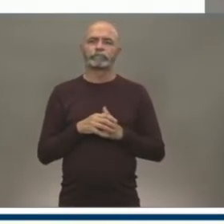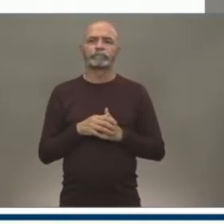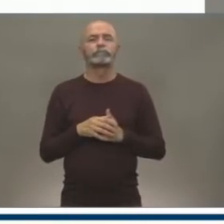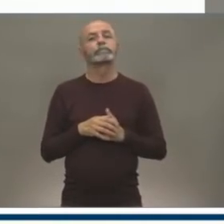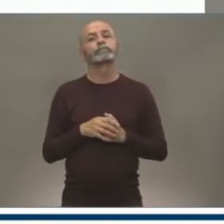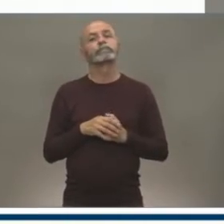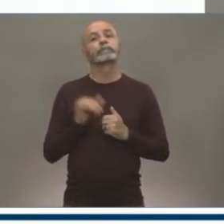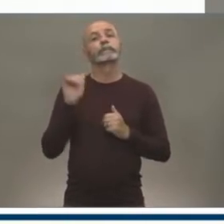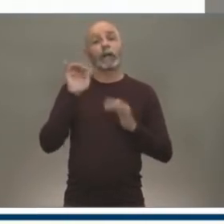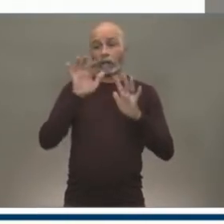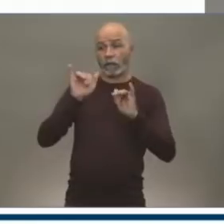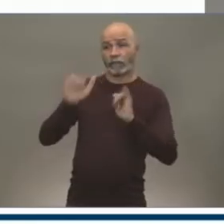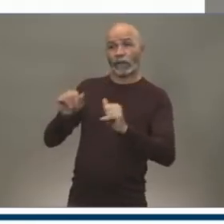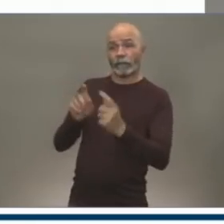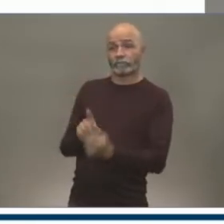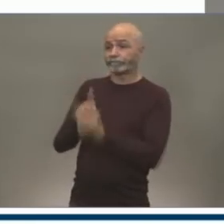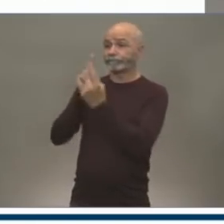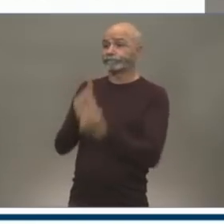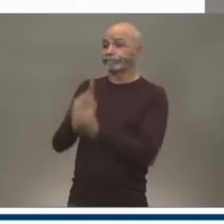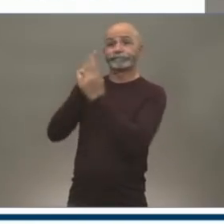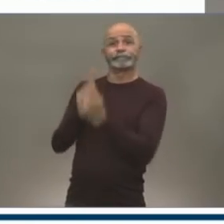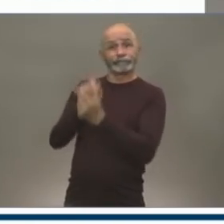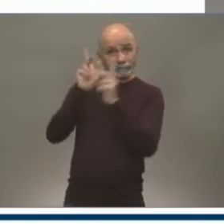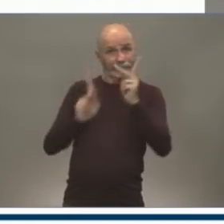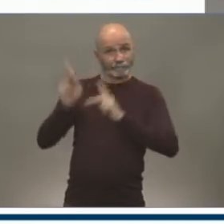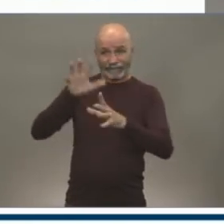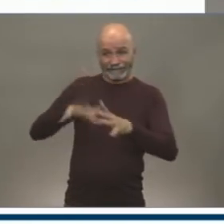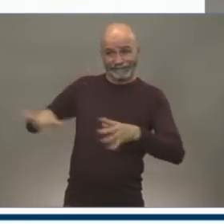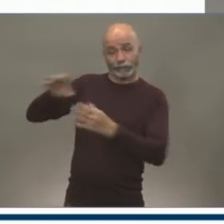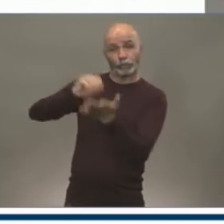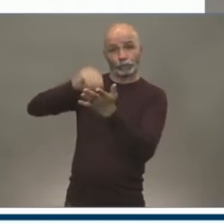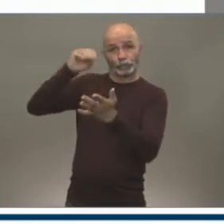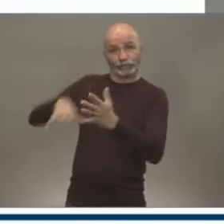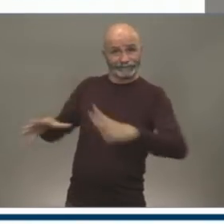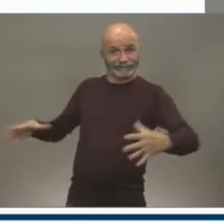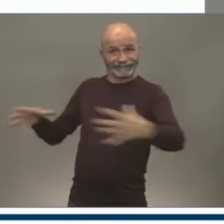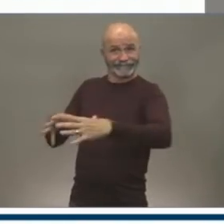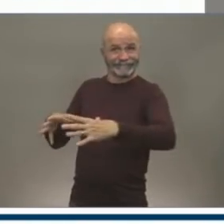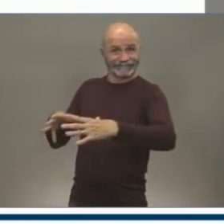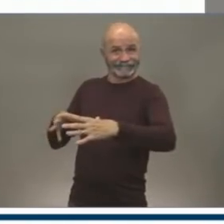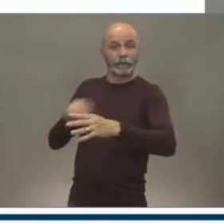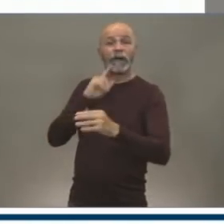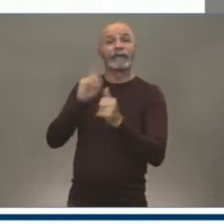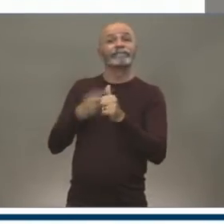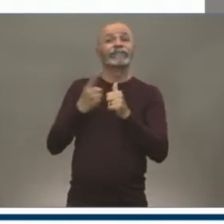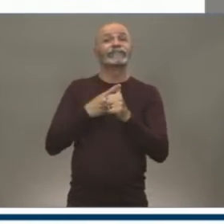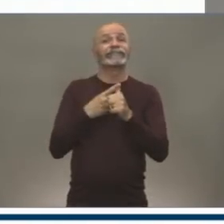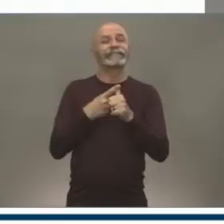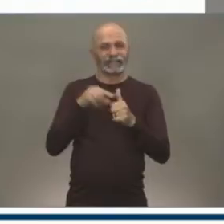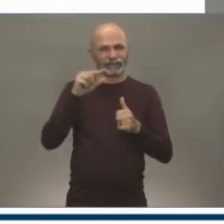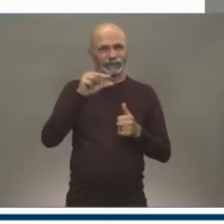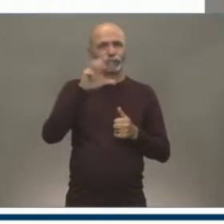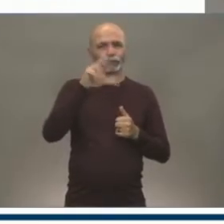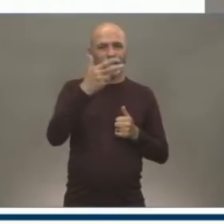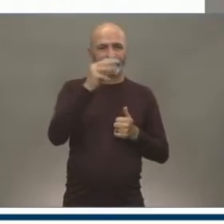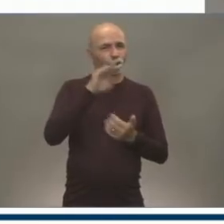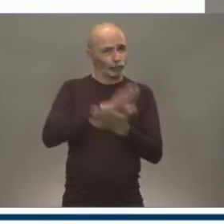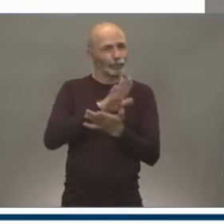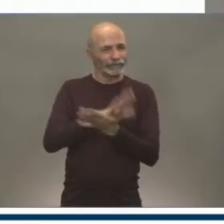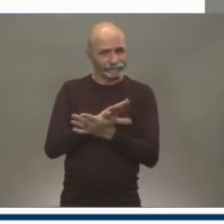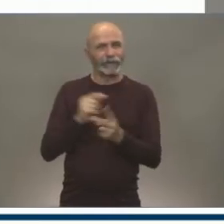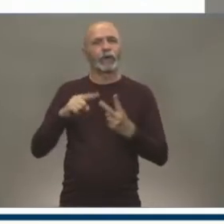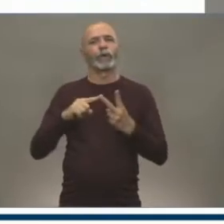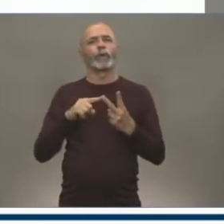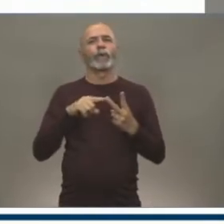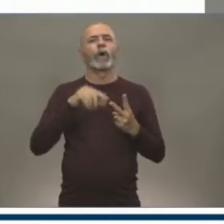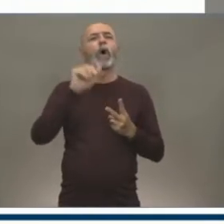contacts from both the first 2 cases at Graham Creighton and Auburn High. Today is